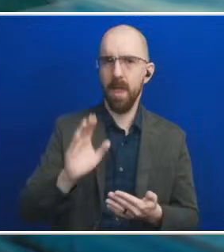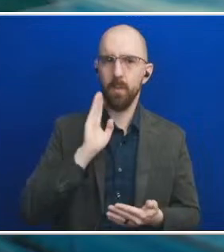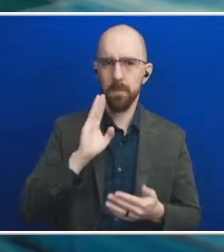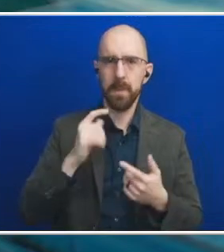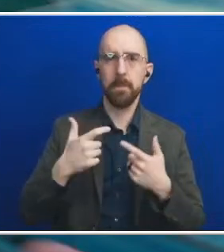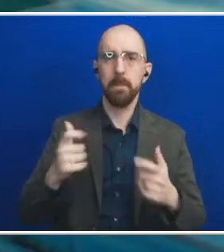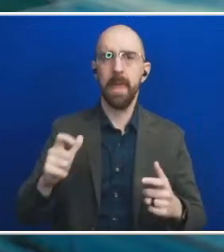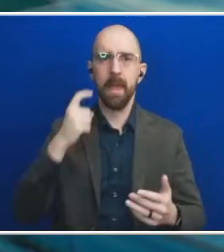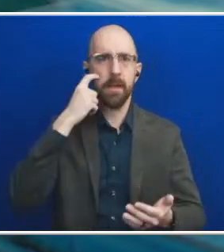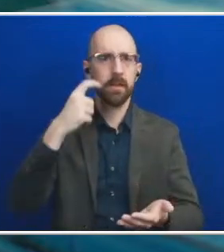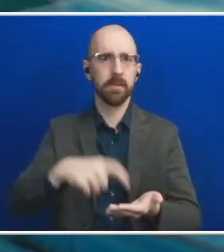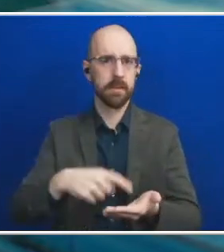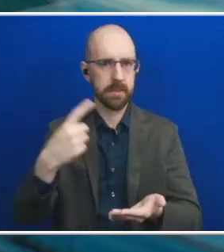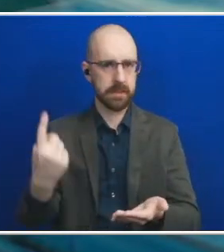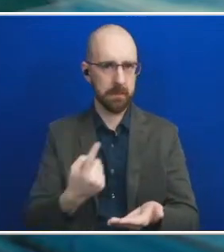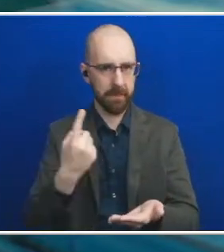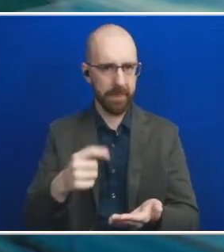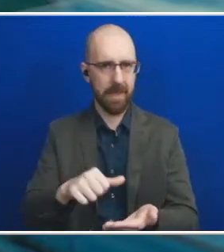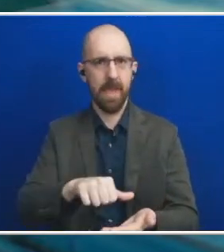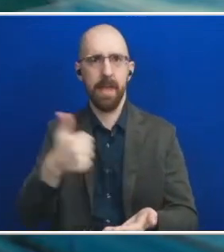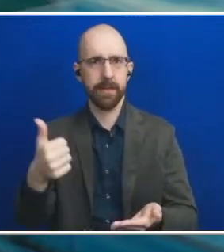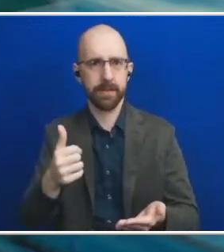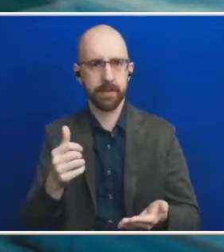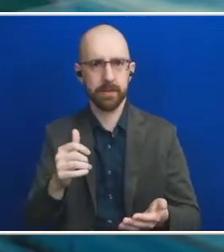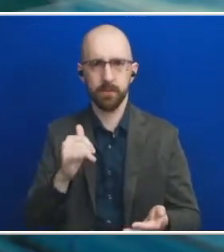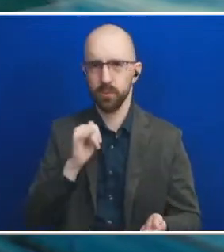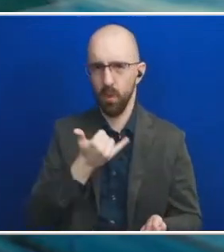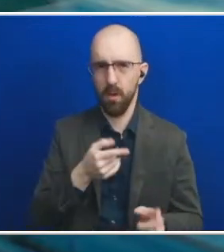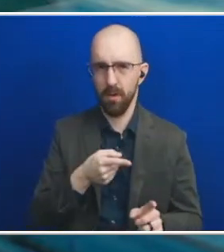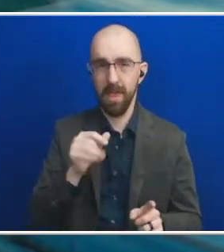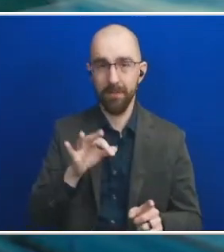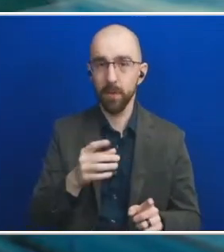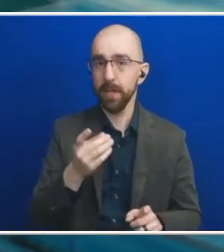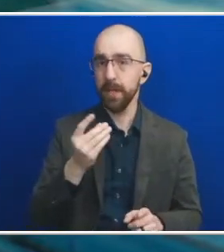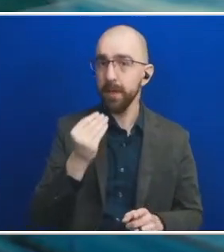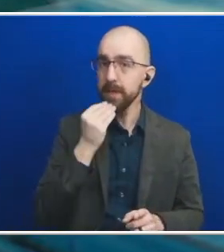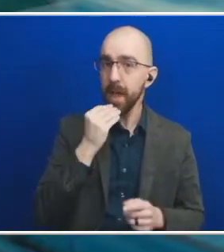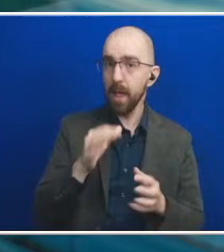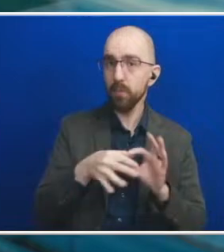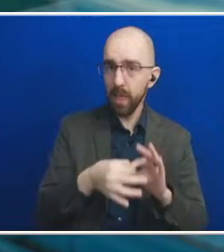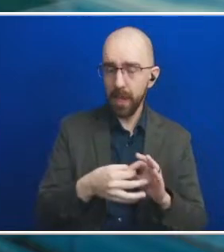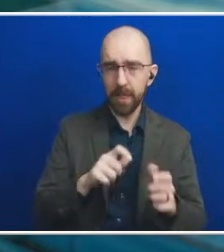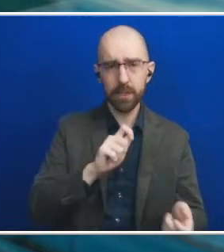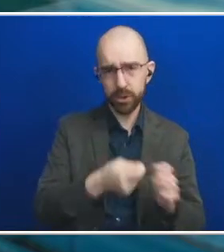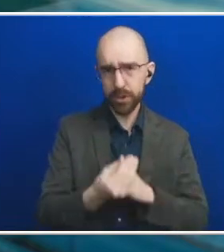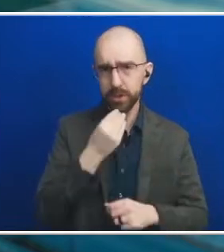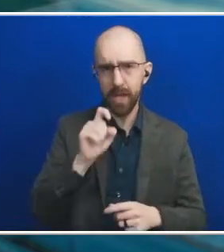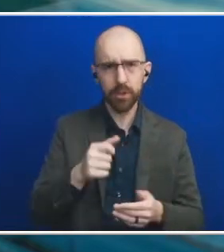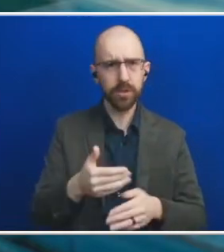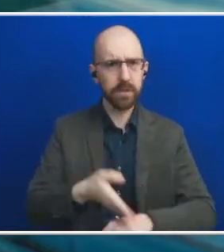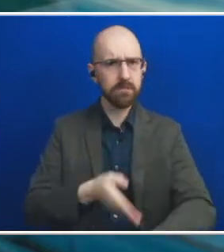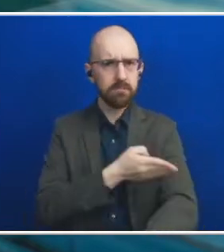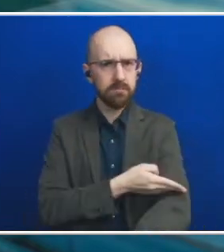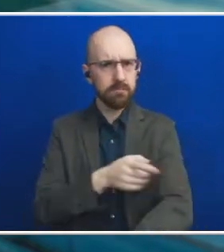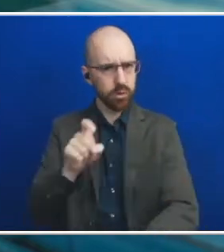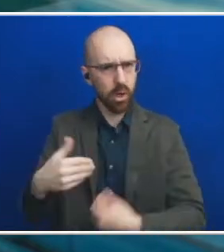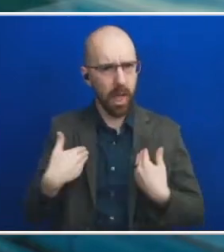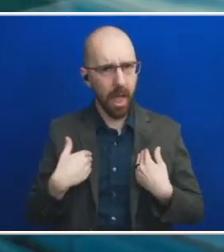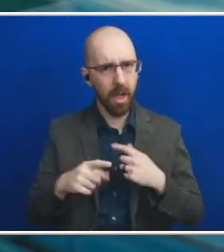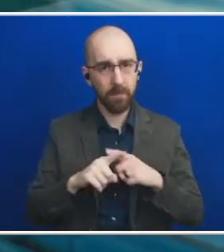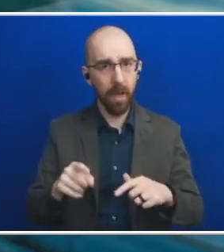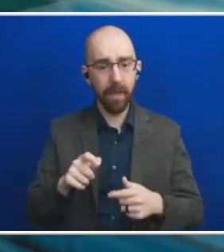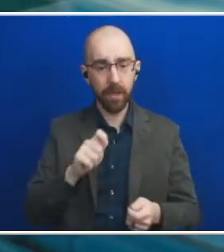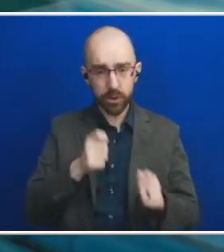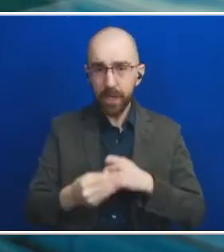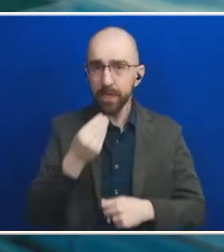something else was amiss. If it was really diet related, then changing his diet really should have helped a lot. Sure. But the fact that it didn't should have